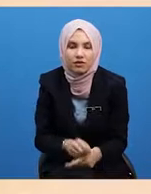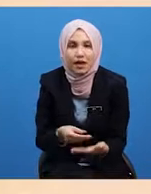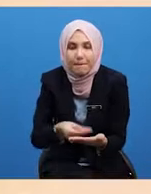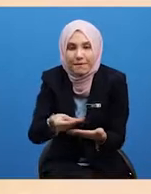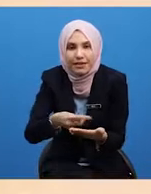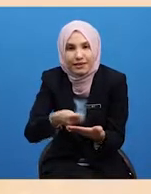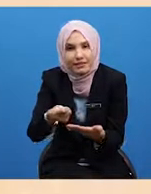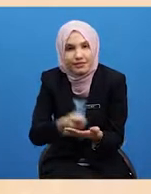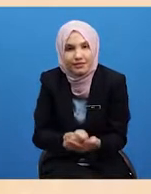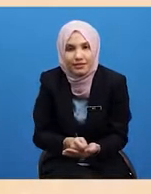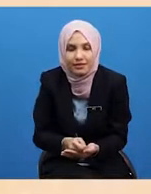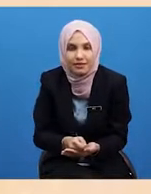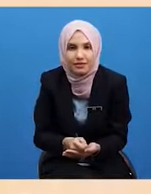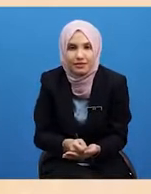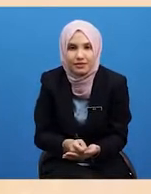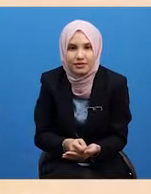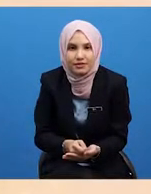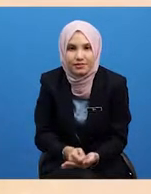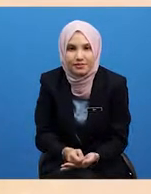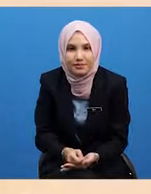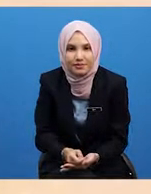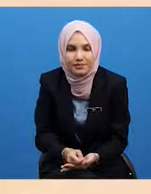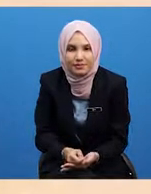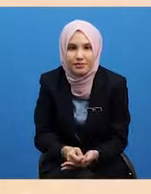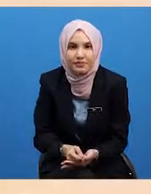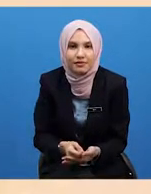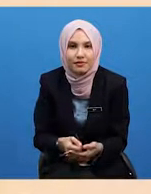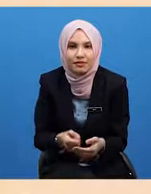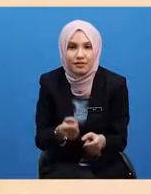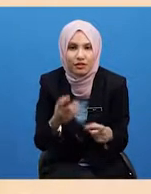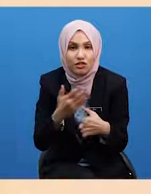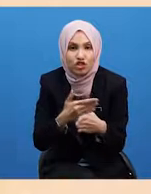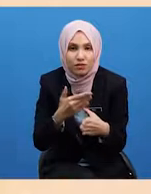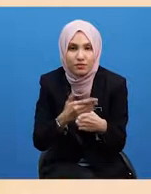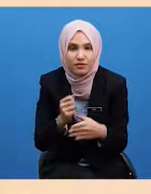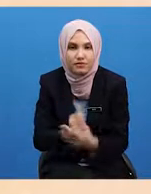and their son Otto is at war fighting against the Germans.